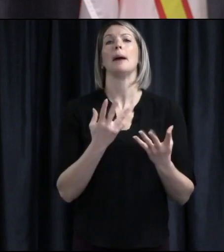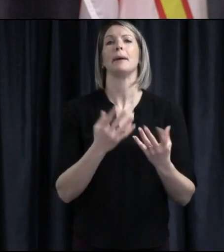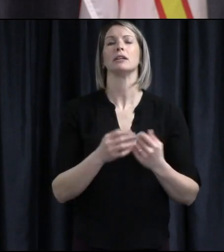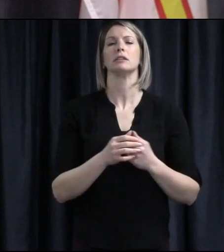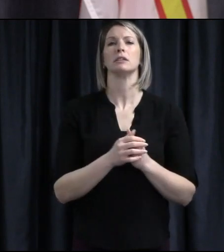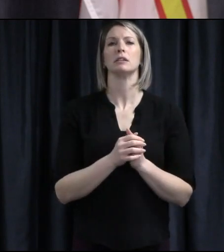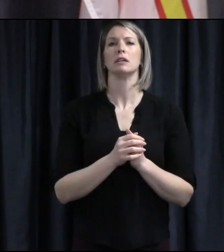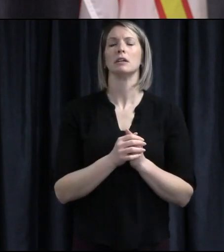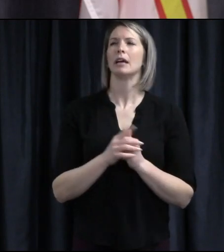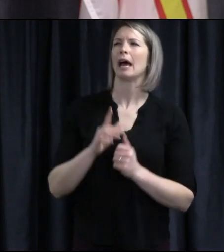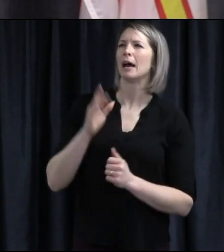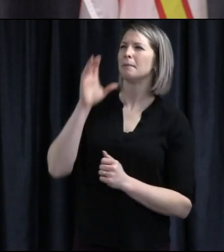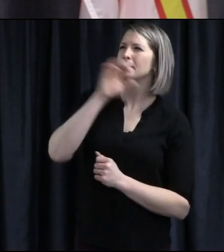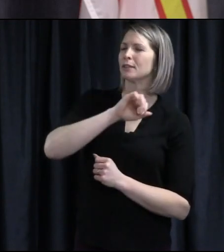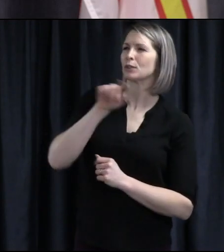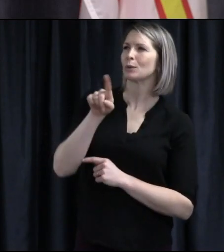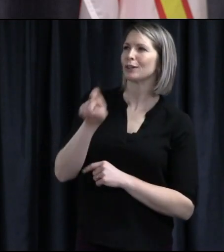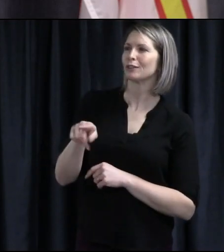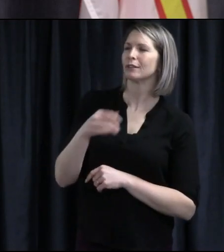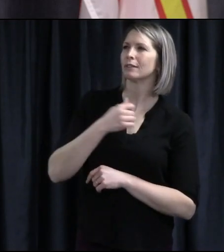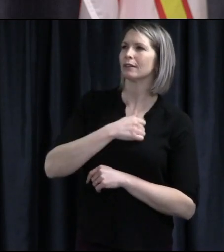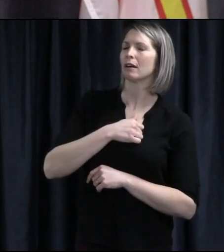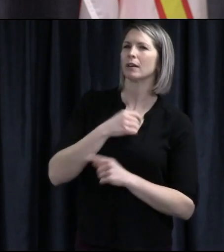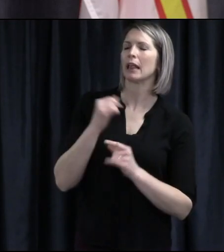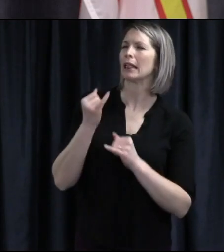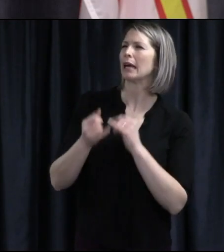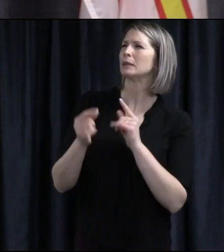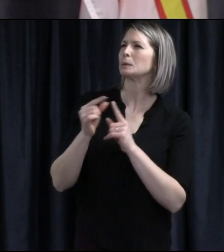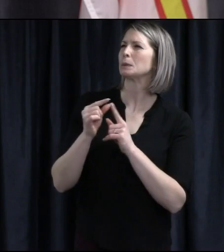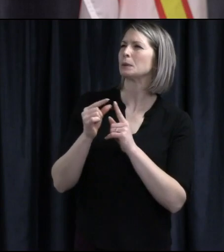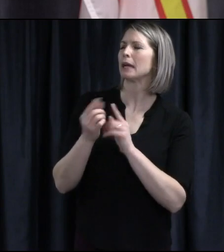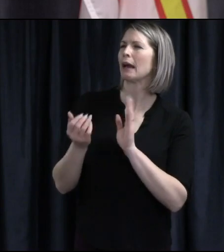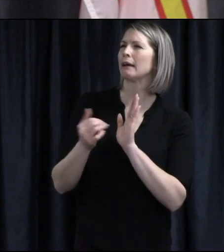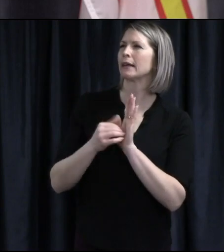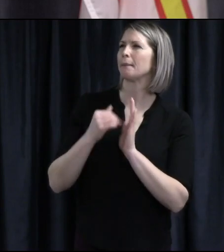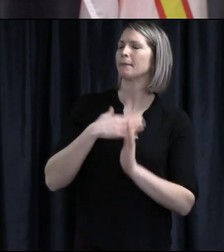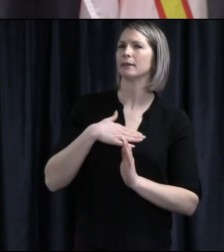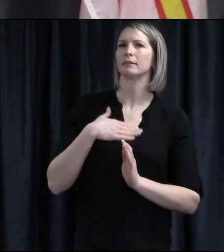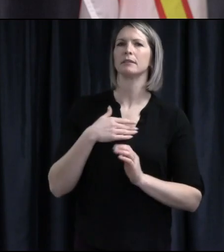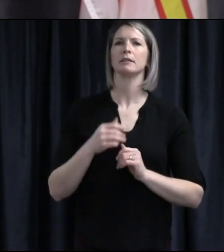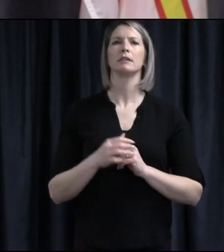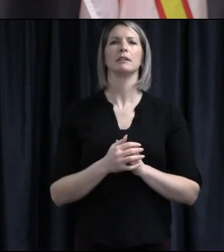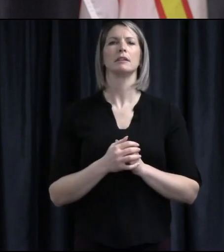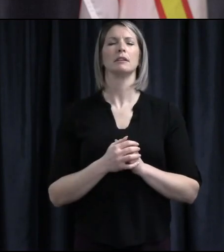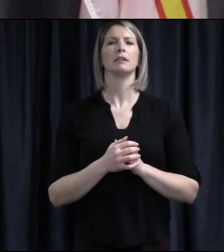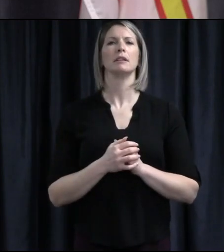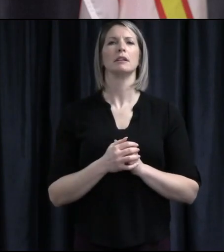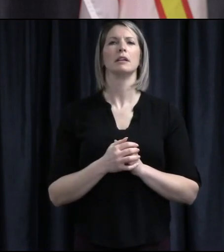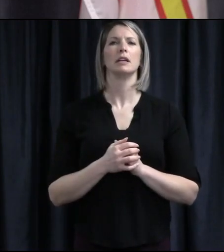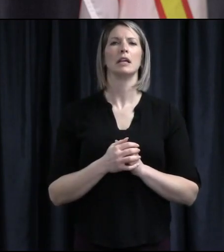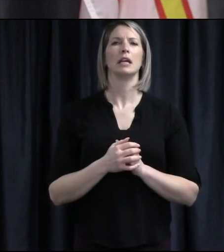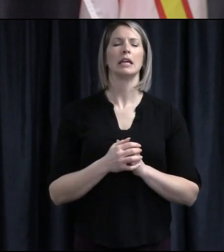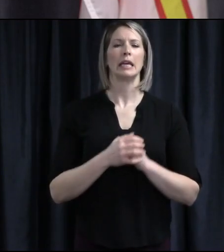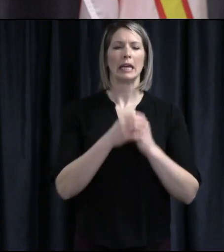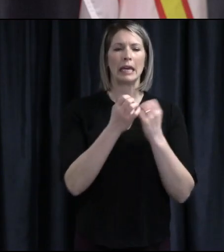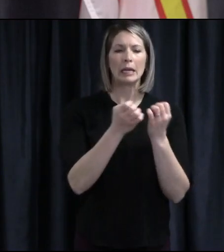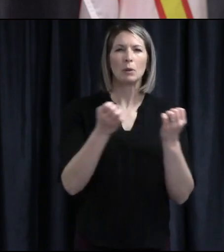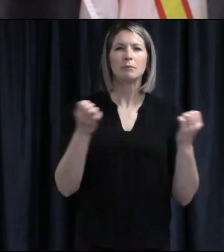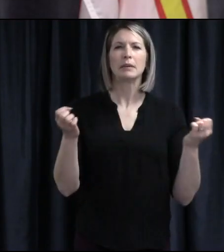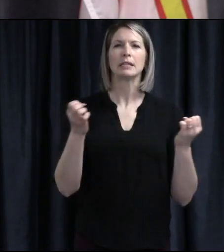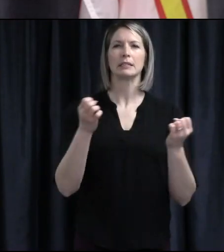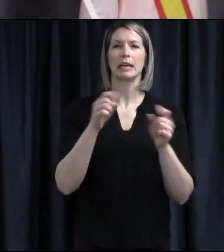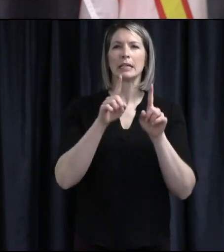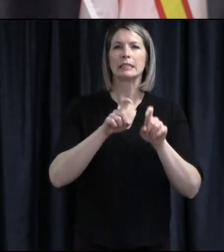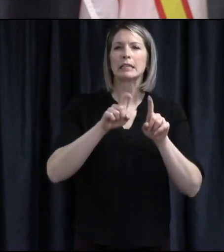Access to testing, I'm sorry, I missed the last word. In terms of the amount of supplies government has right